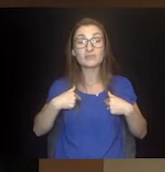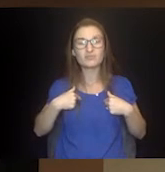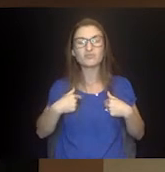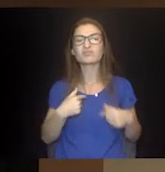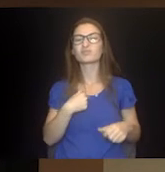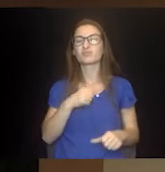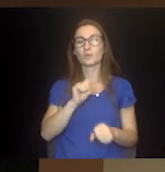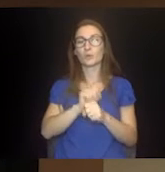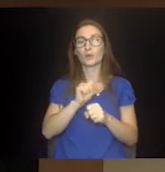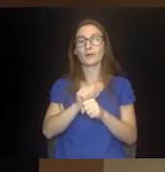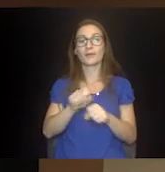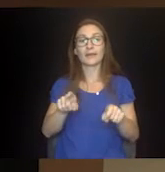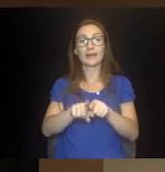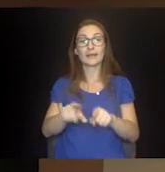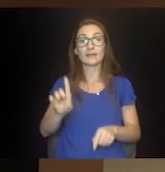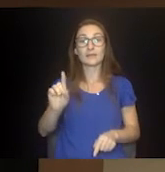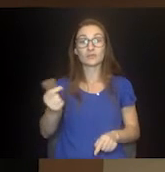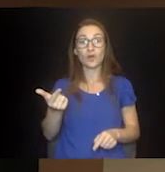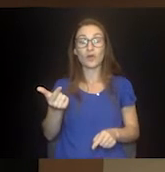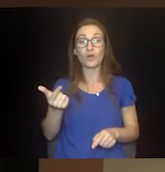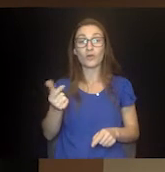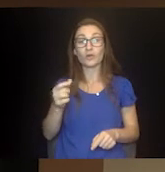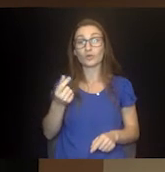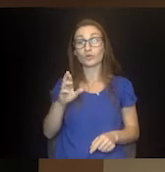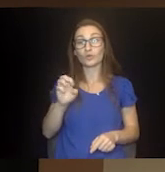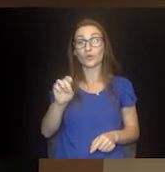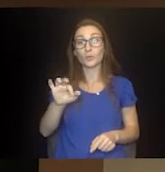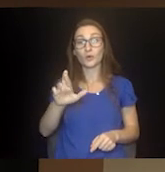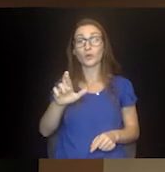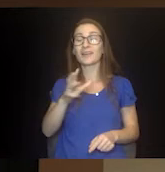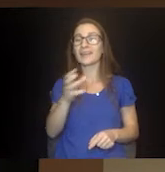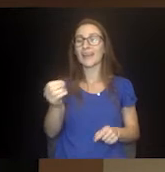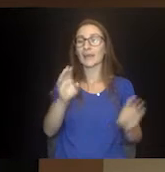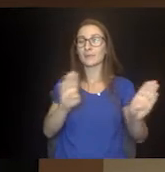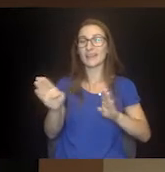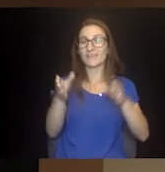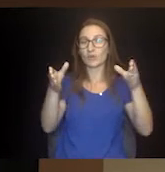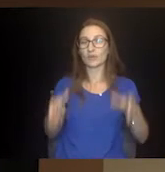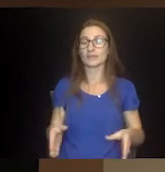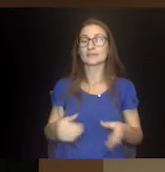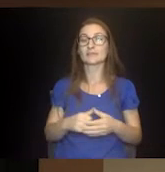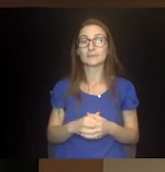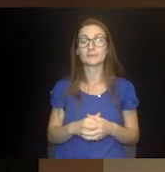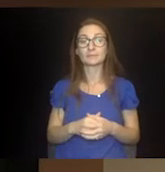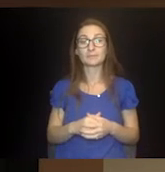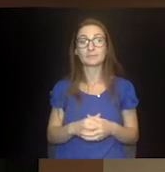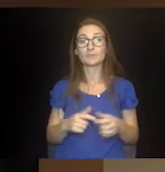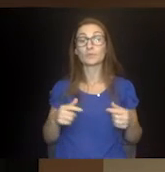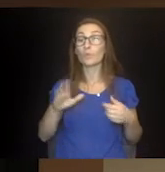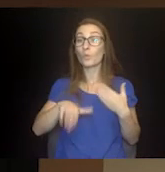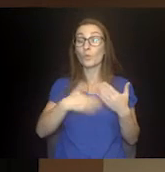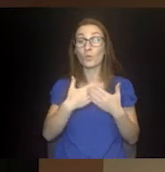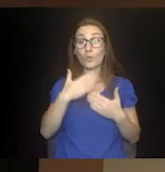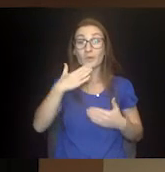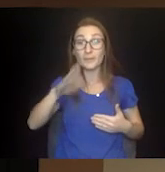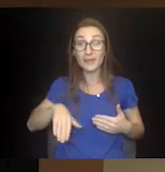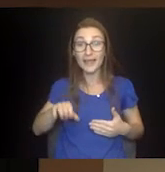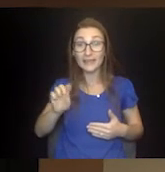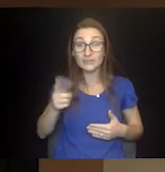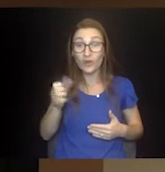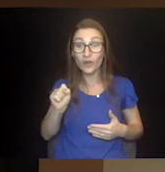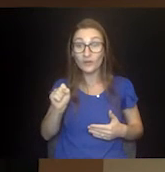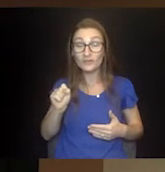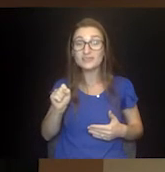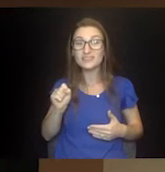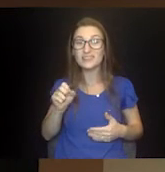One of the things about me, I work as a dog groomer and a behaviorist as well. I work as a behaviorist. I groom